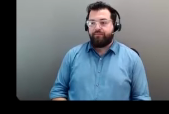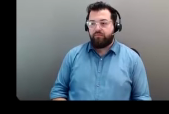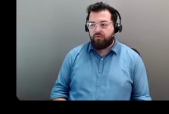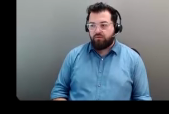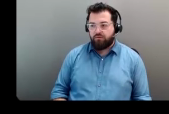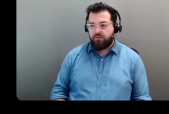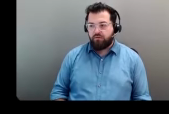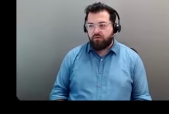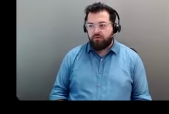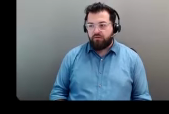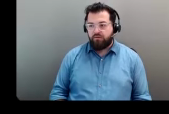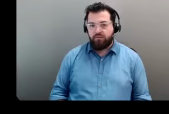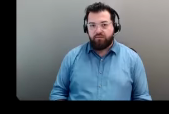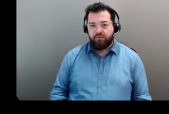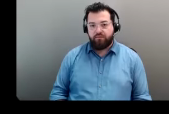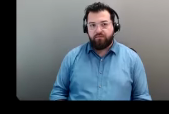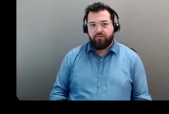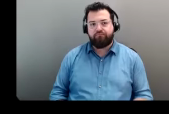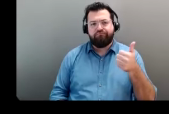me just go back a little bit. Sorry about that.